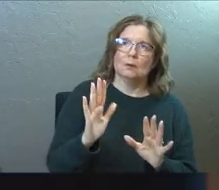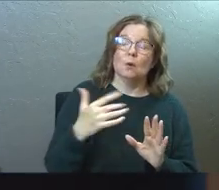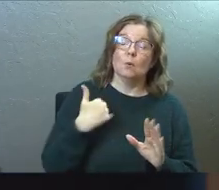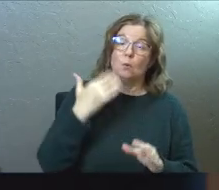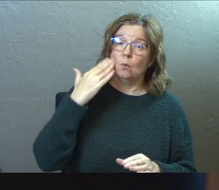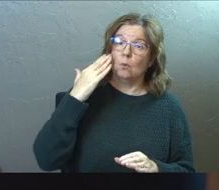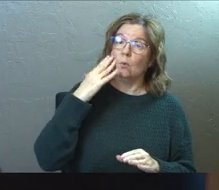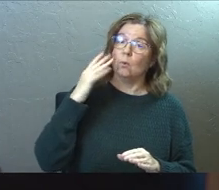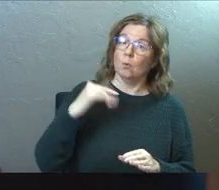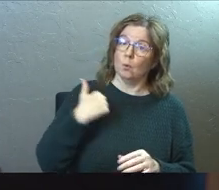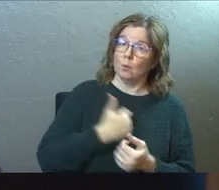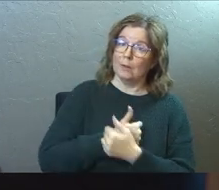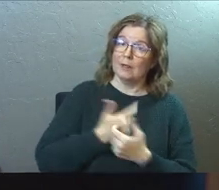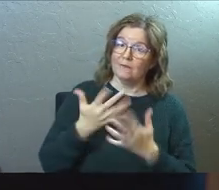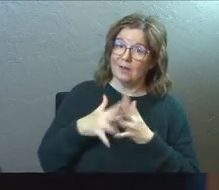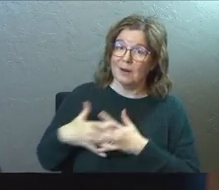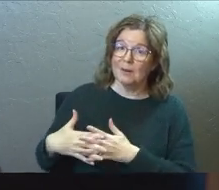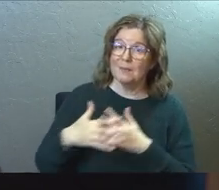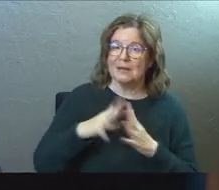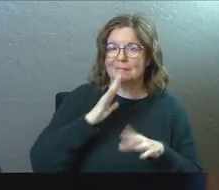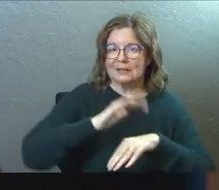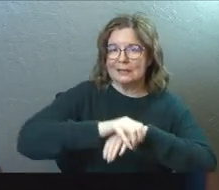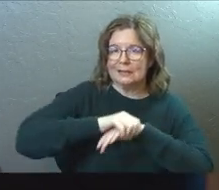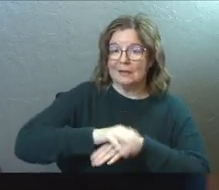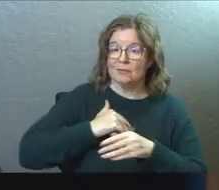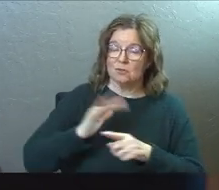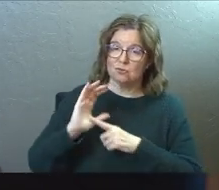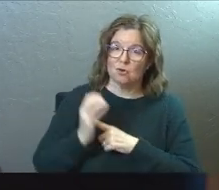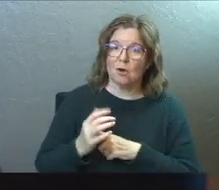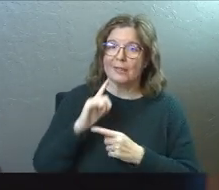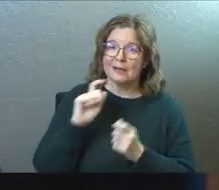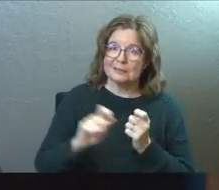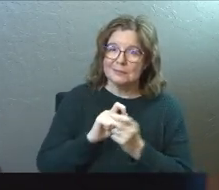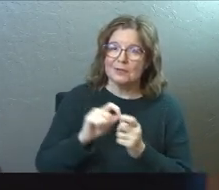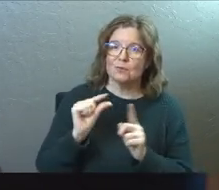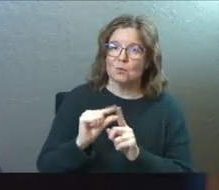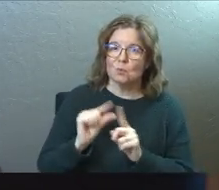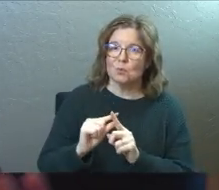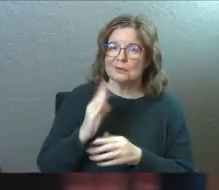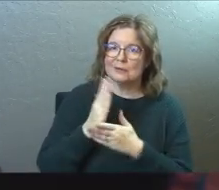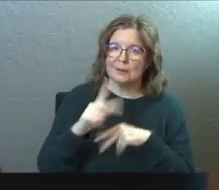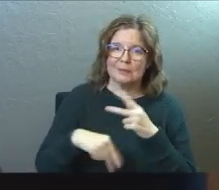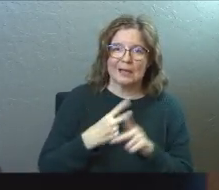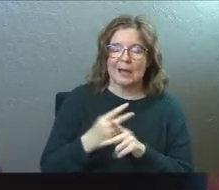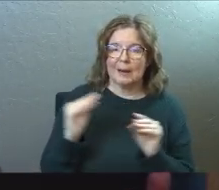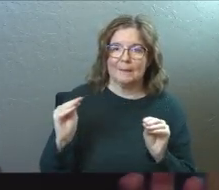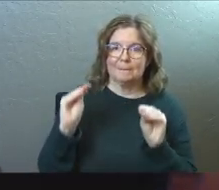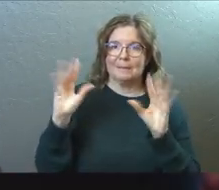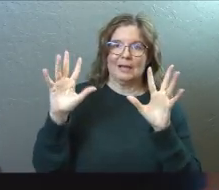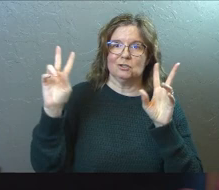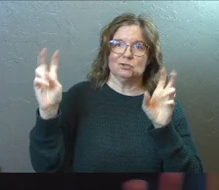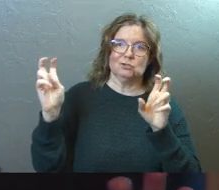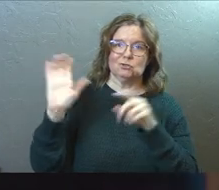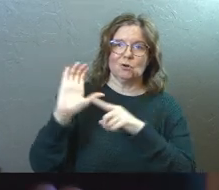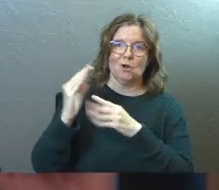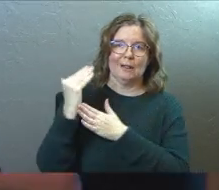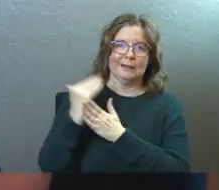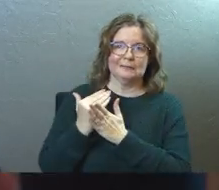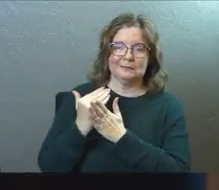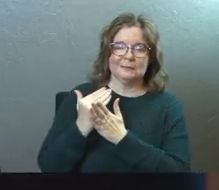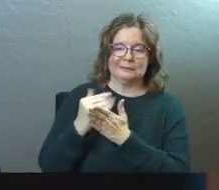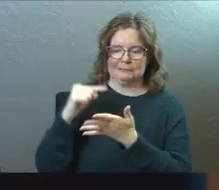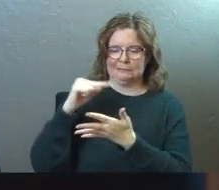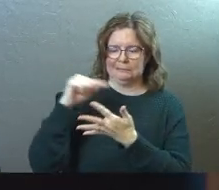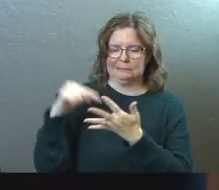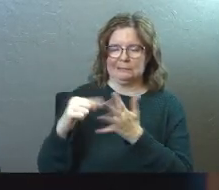We all know that we live in America, we speak English, and in this culture, there are certain words that are on some kind of a magical cultural list, and